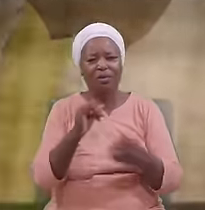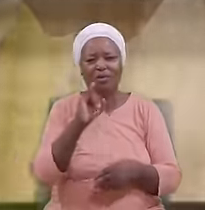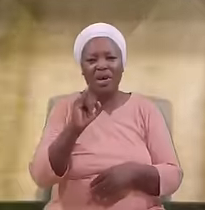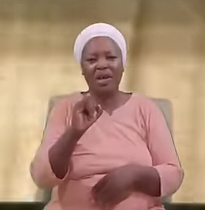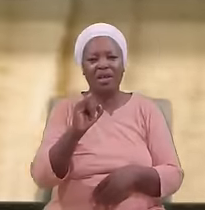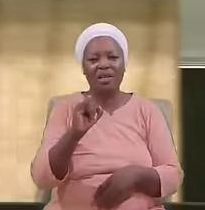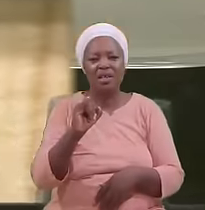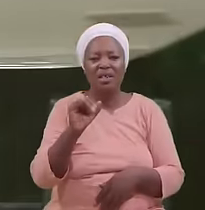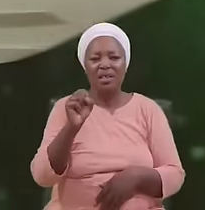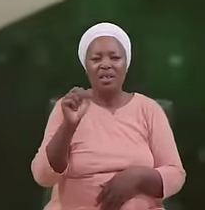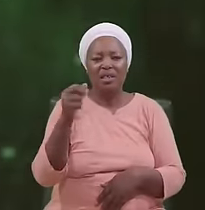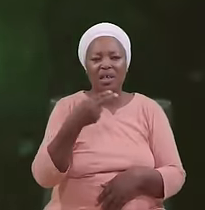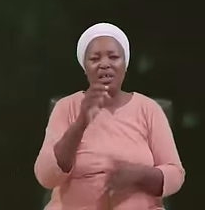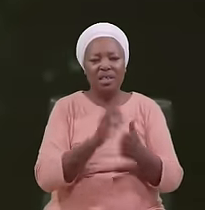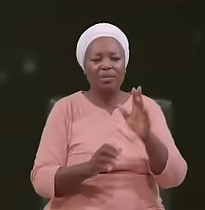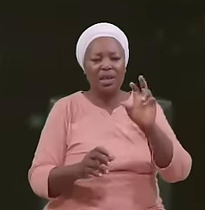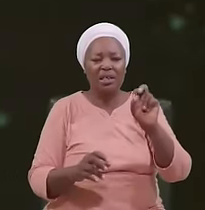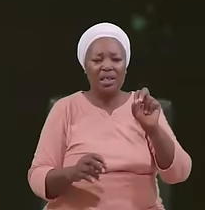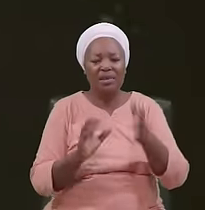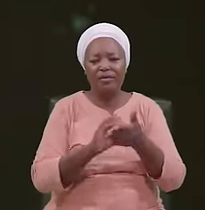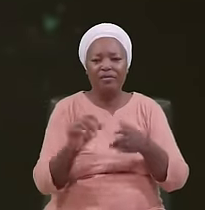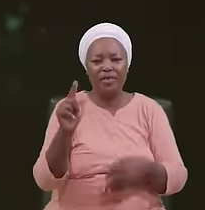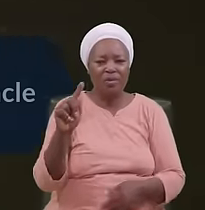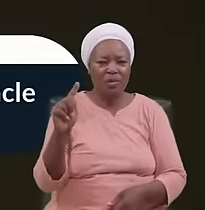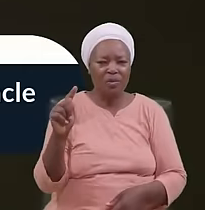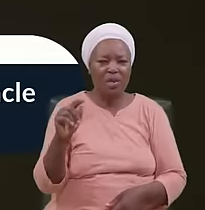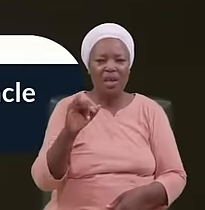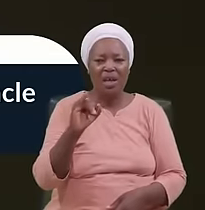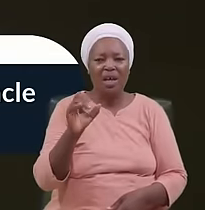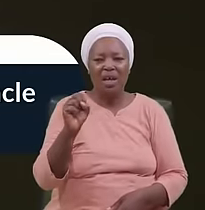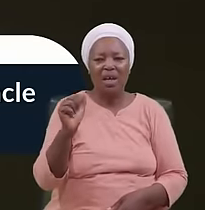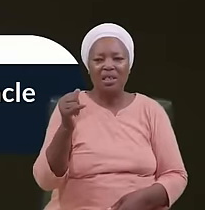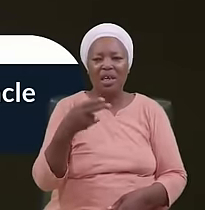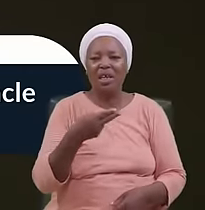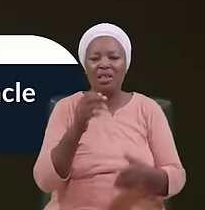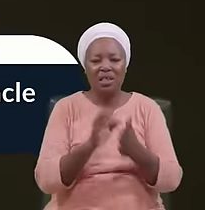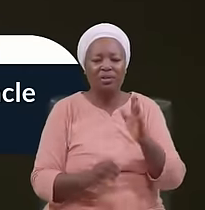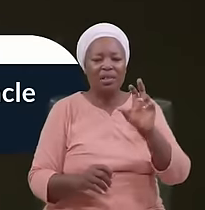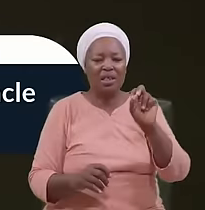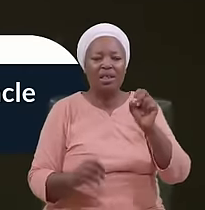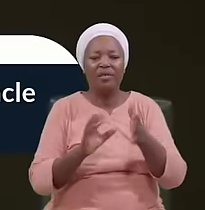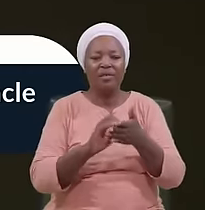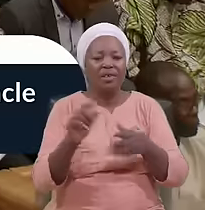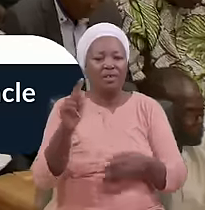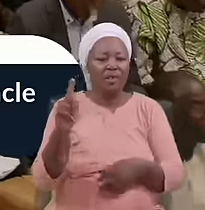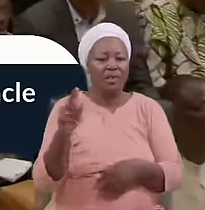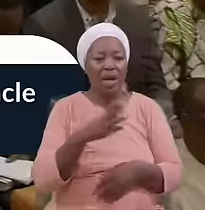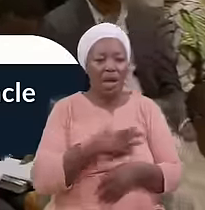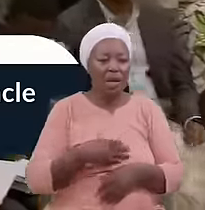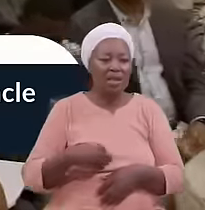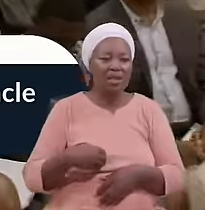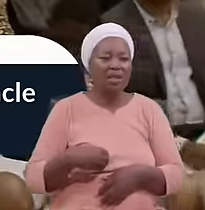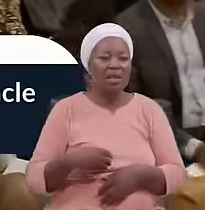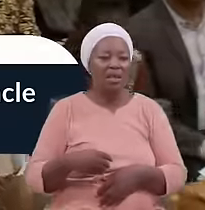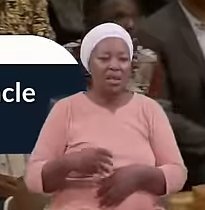30. And we're reading from verse 21. Isaiah 30, verse 21. And then ears